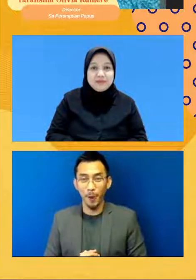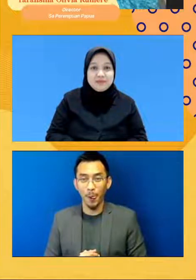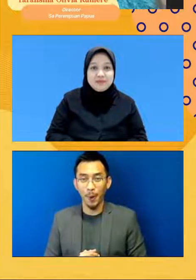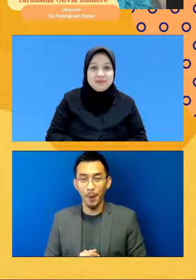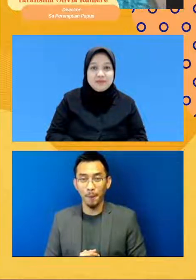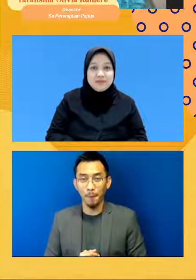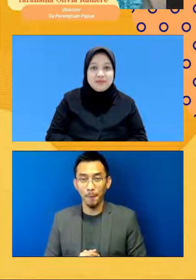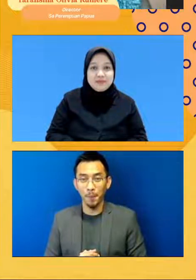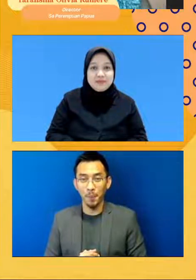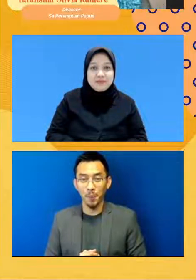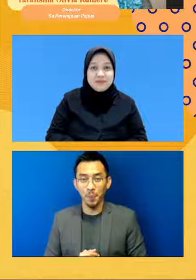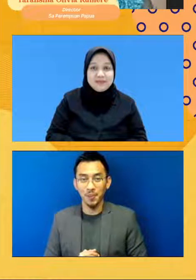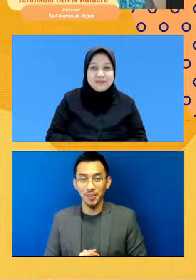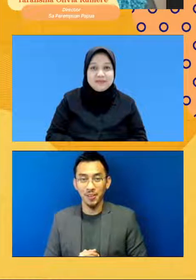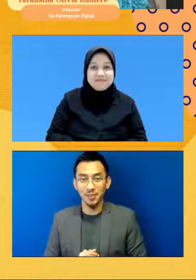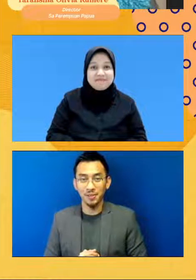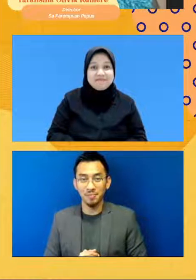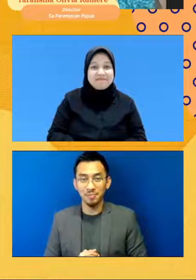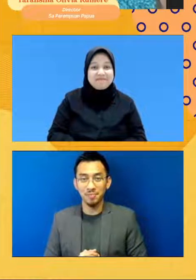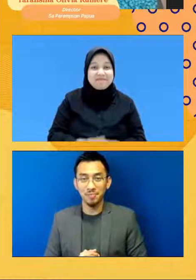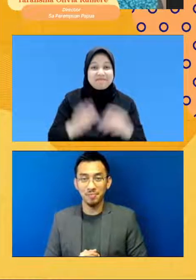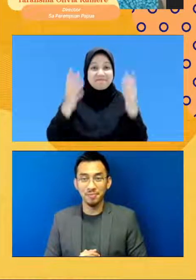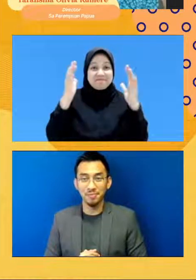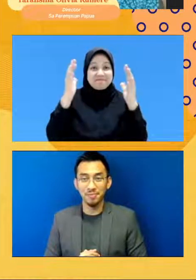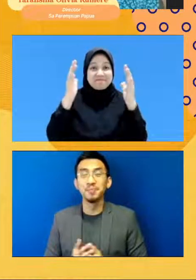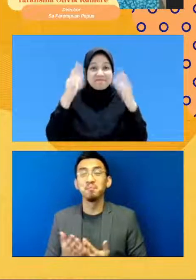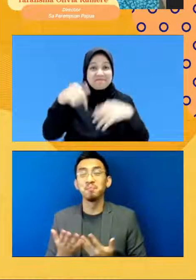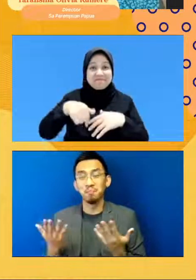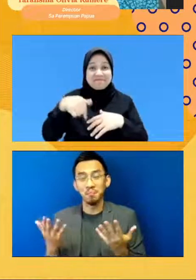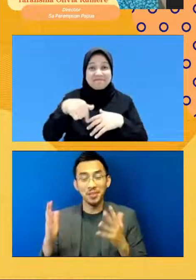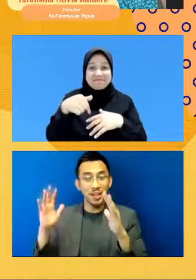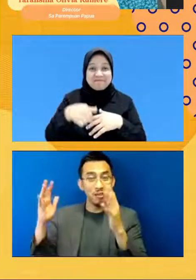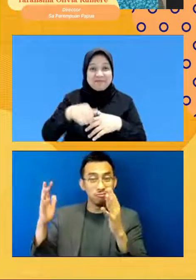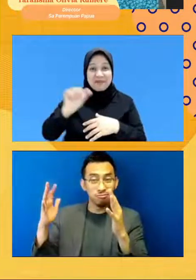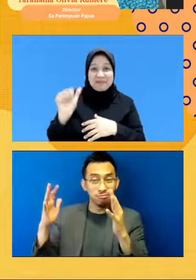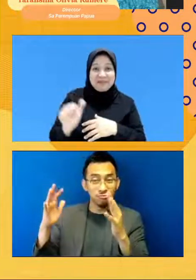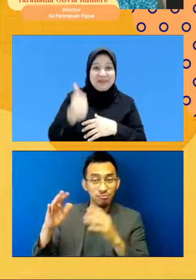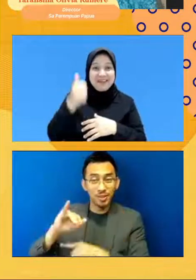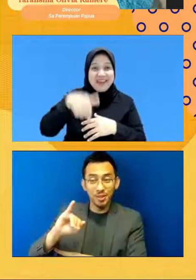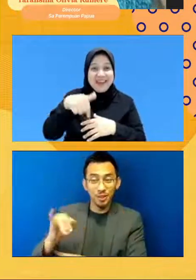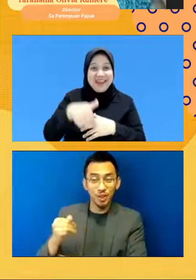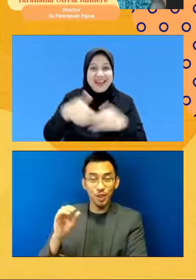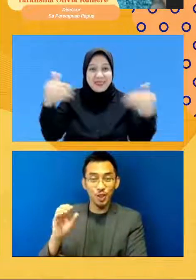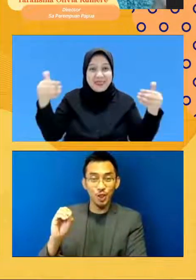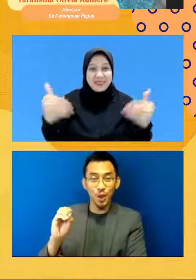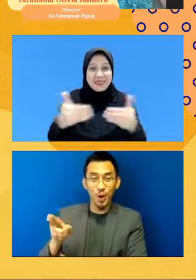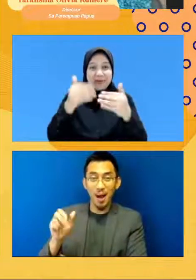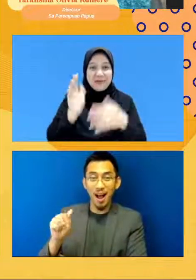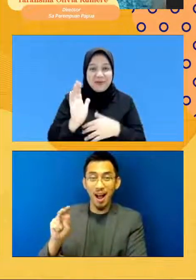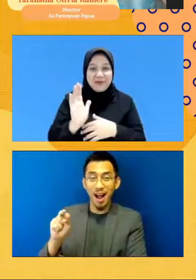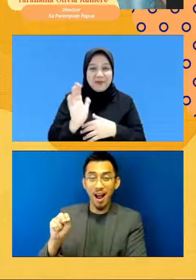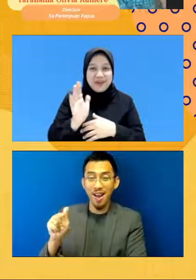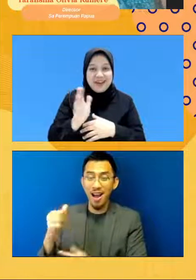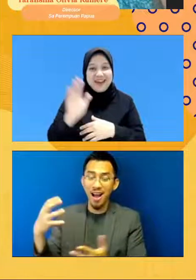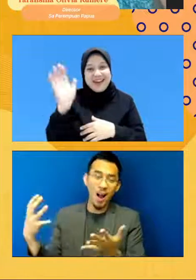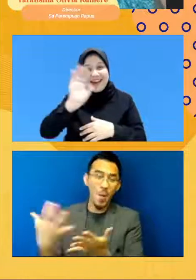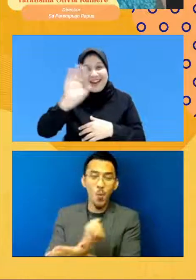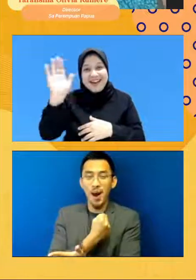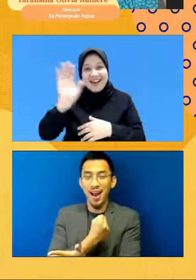Yay, I think we already found the winner of this session for this quiz. Hi, Johanna.